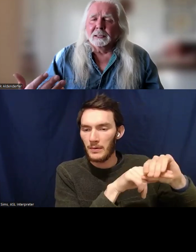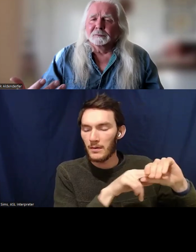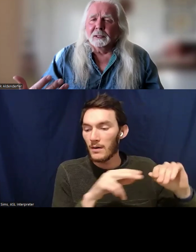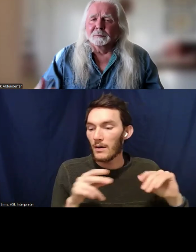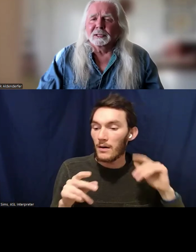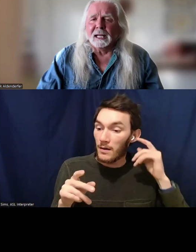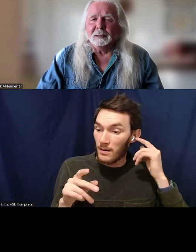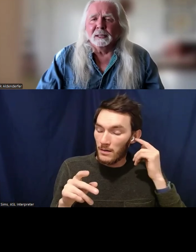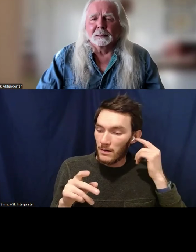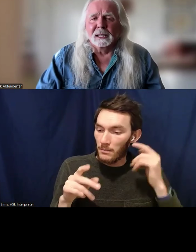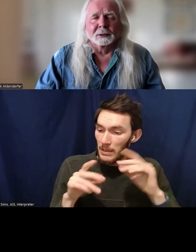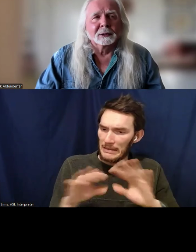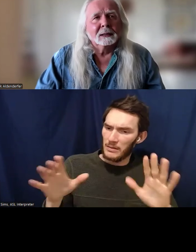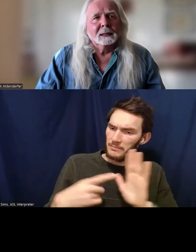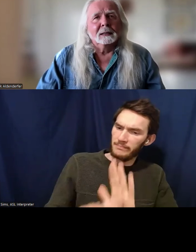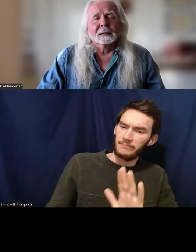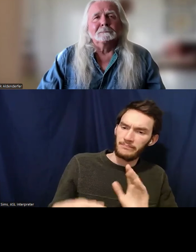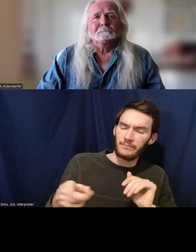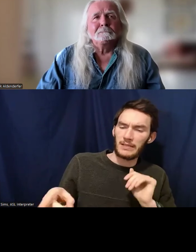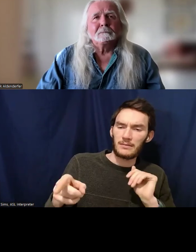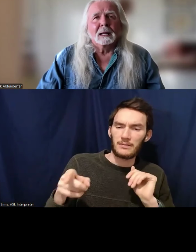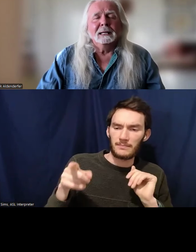kind of statement about